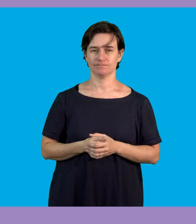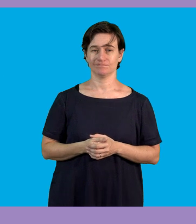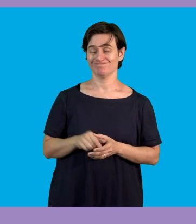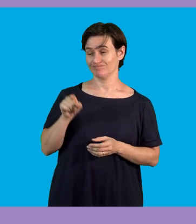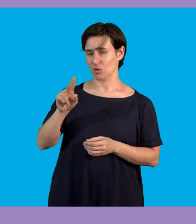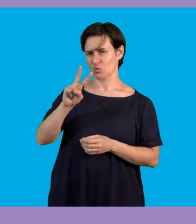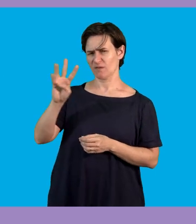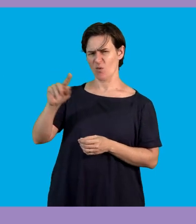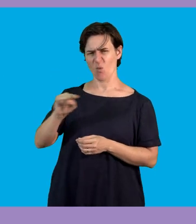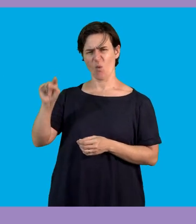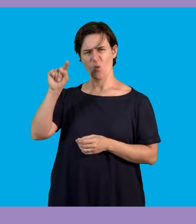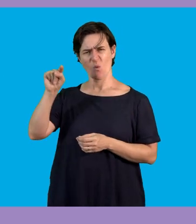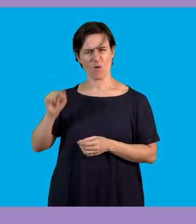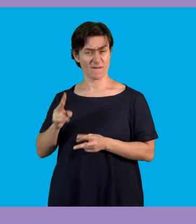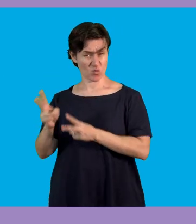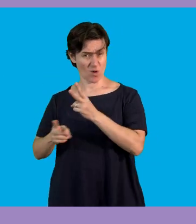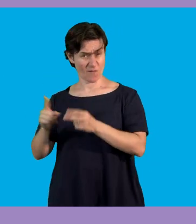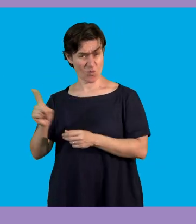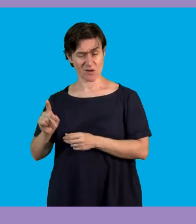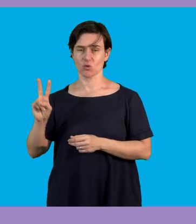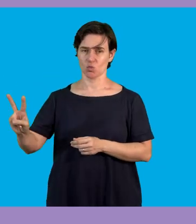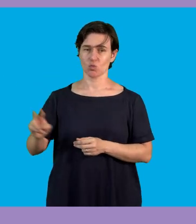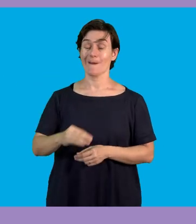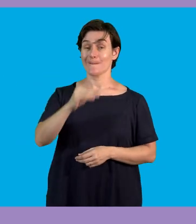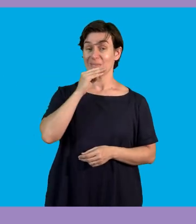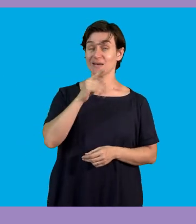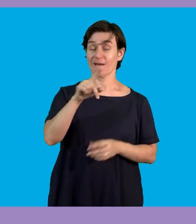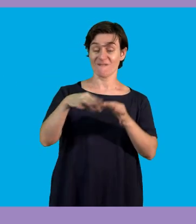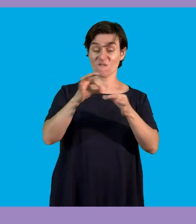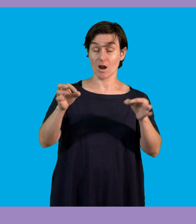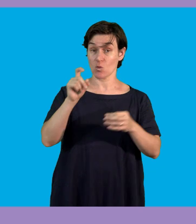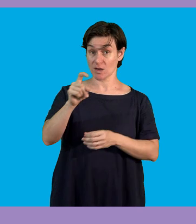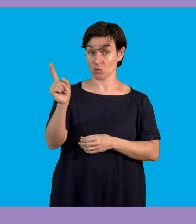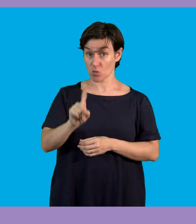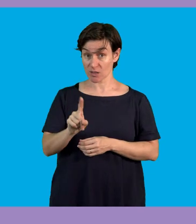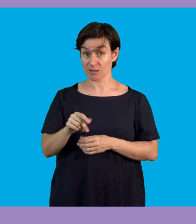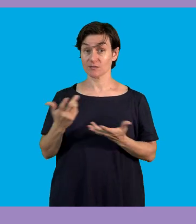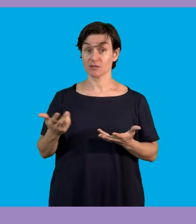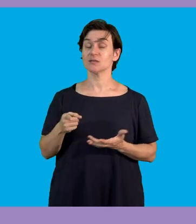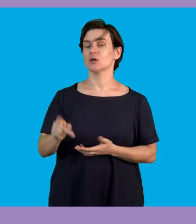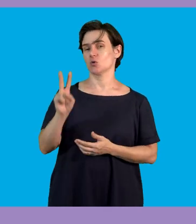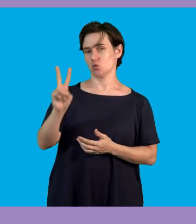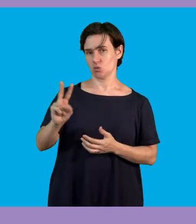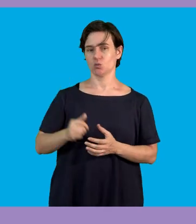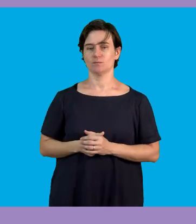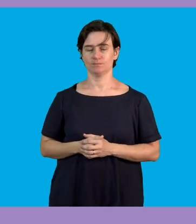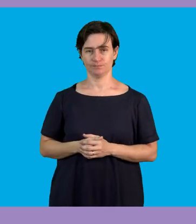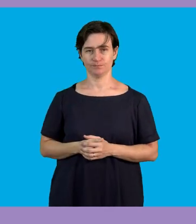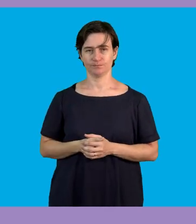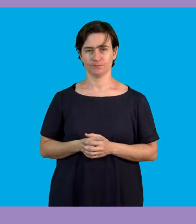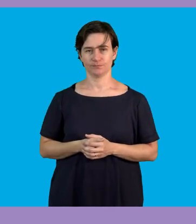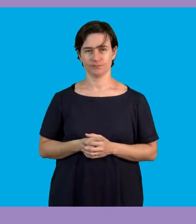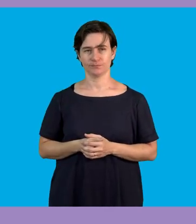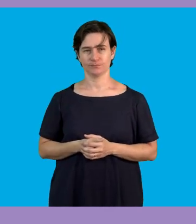and then 24 divided by 12 is 2. So our value of x in both brackets would be